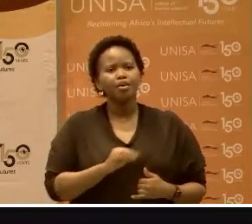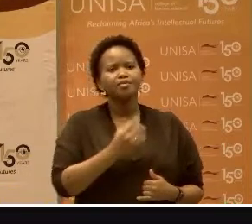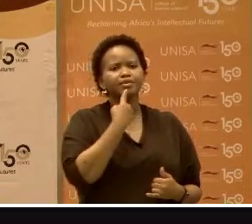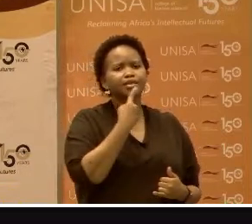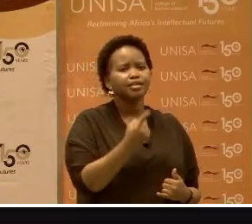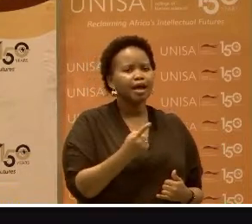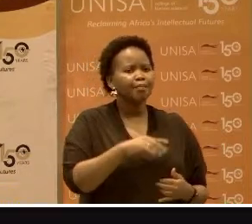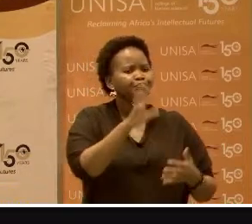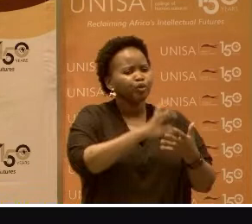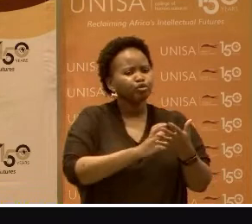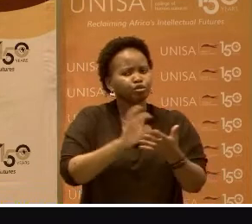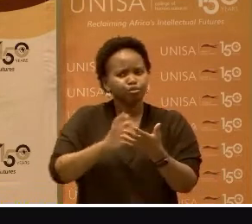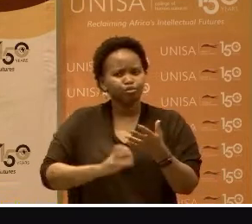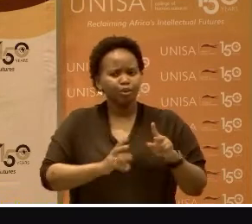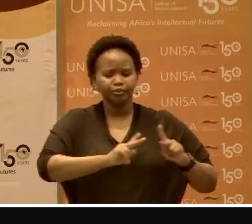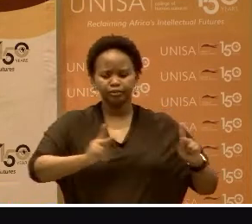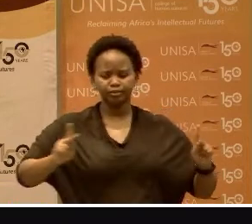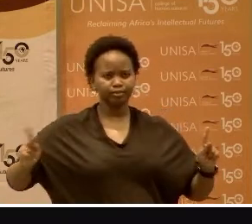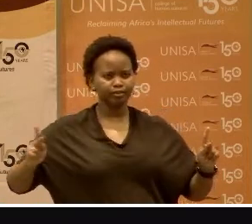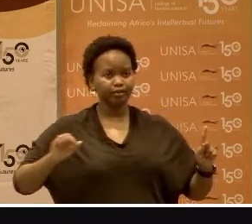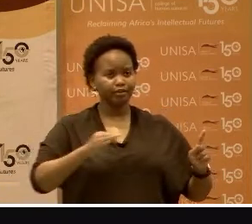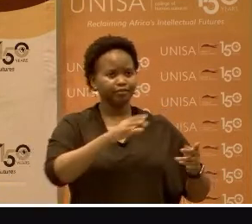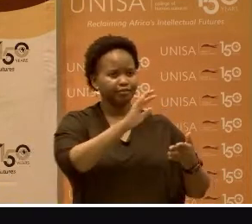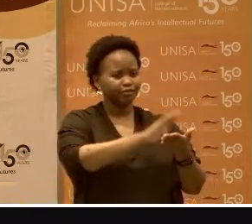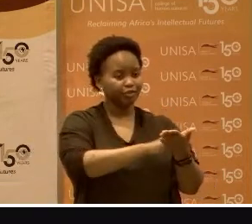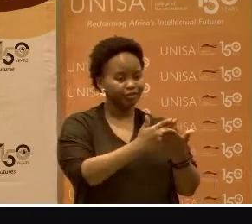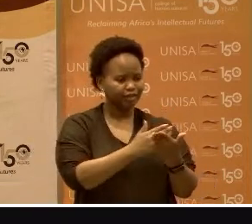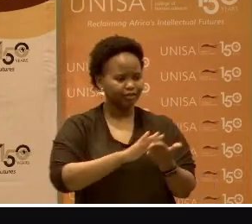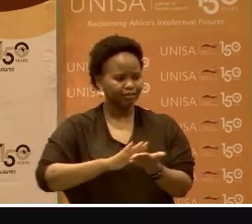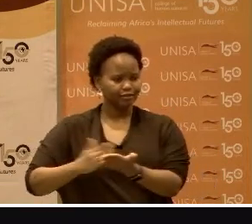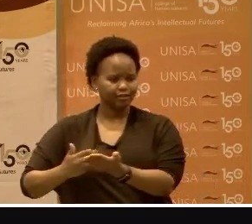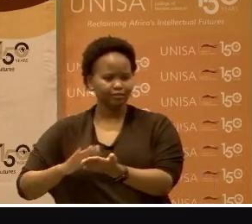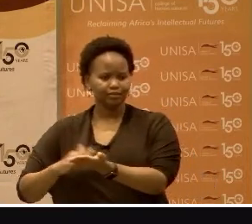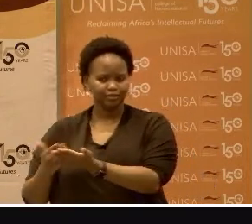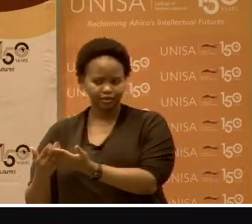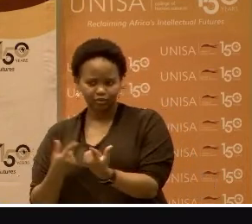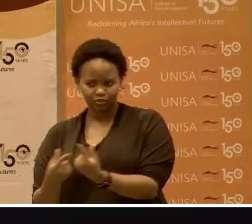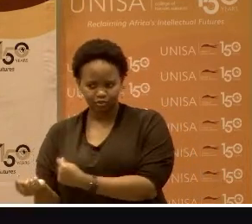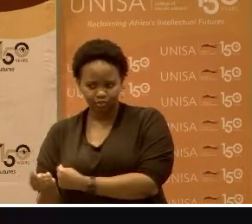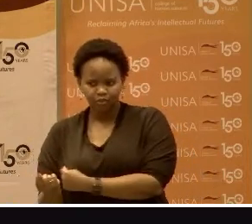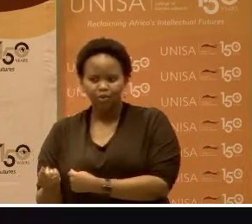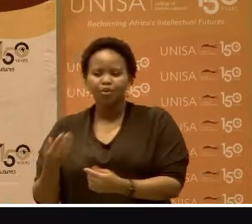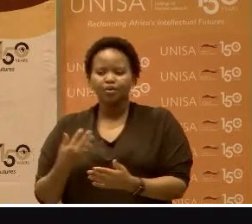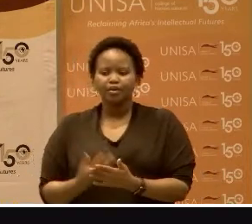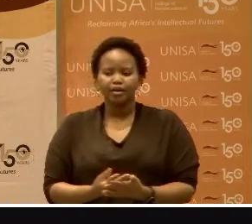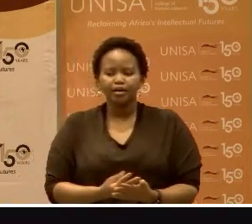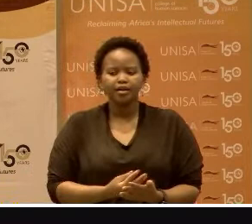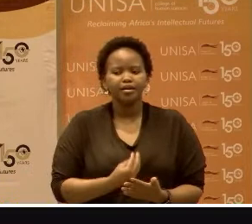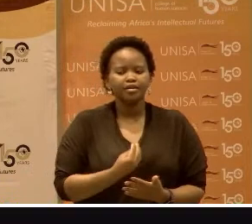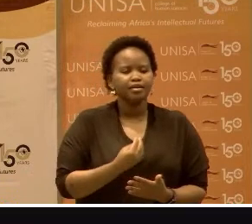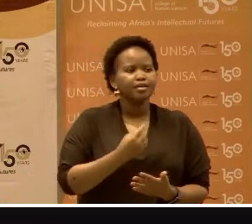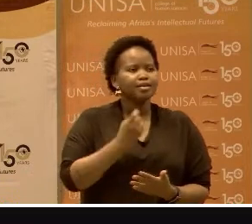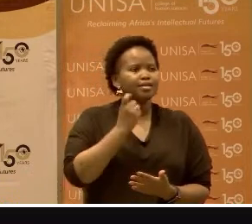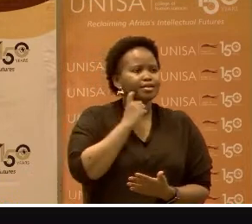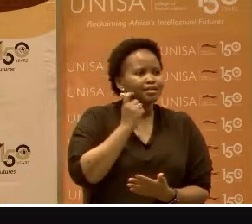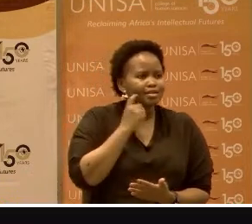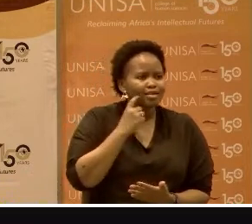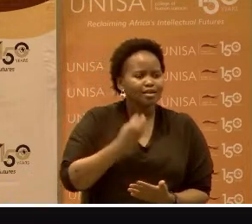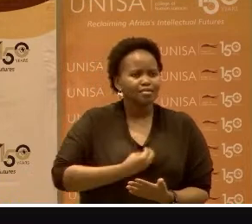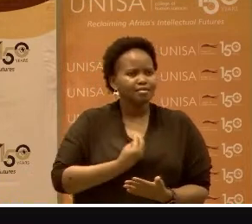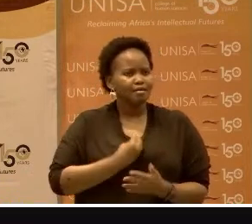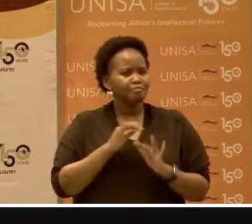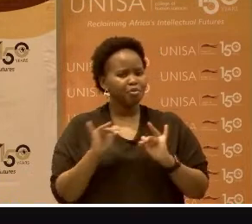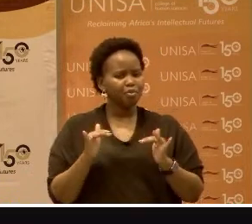of those information that are currently available in English, in French, in Portuguese into our indigenous languages and make